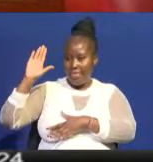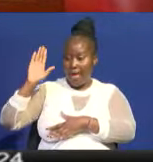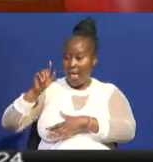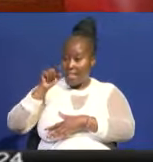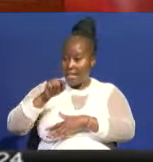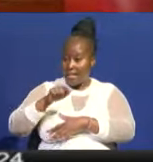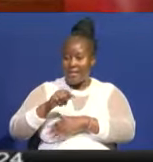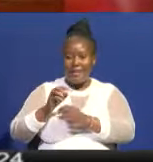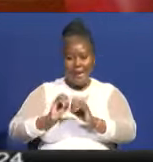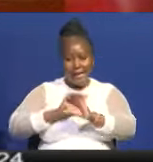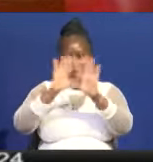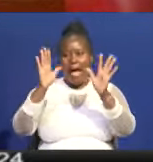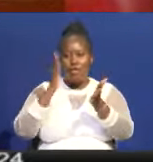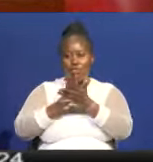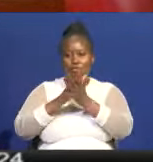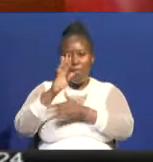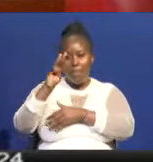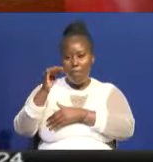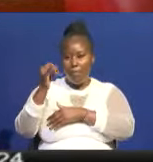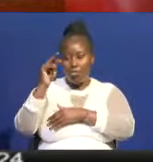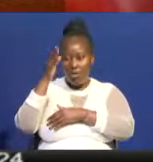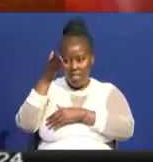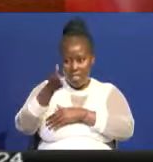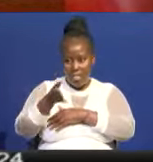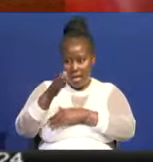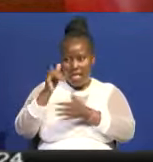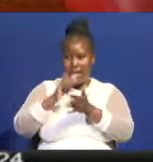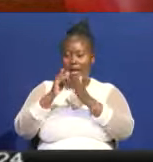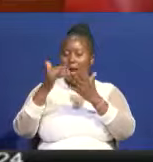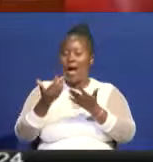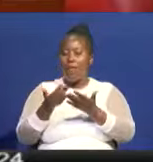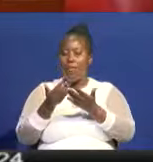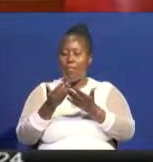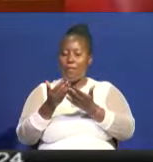It is also very clear from the motion that